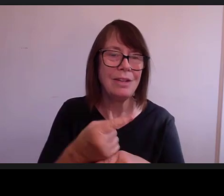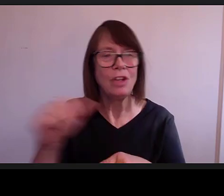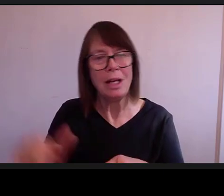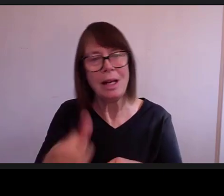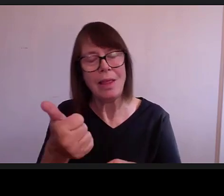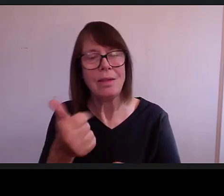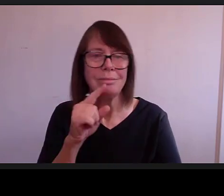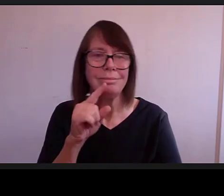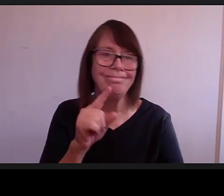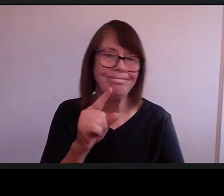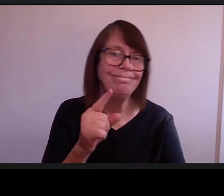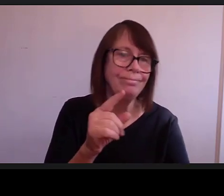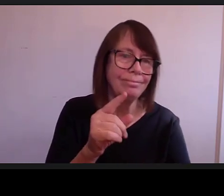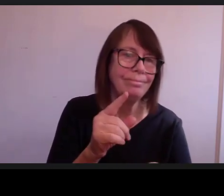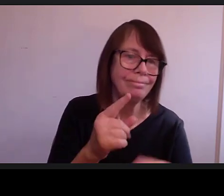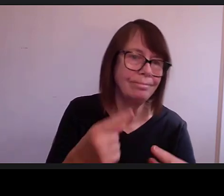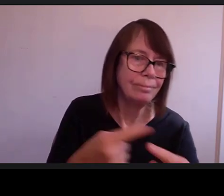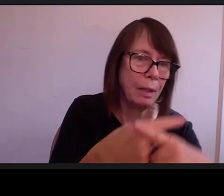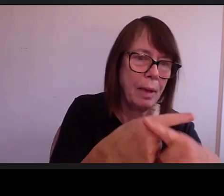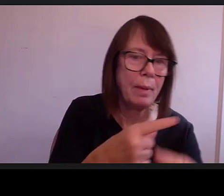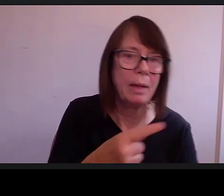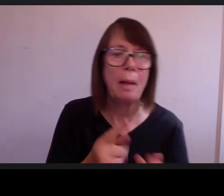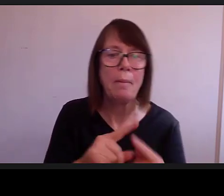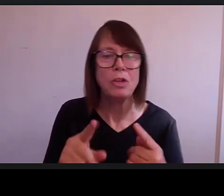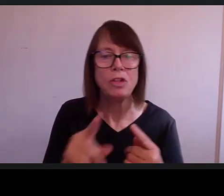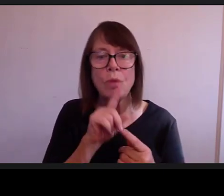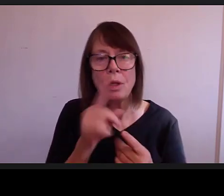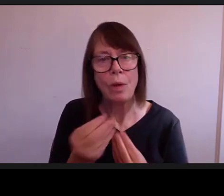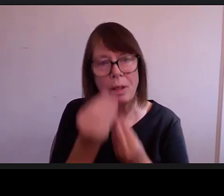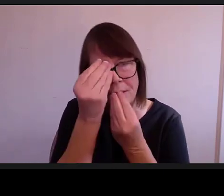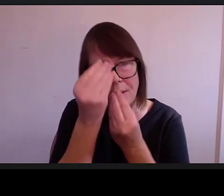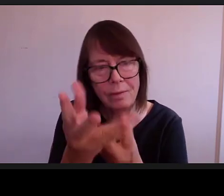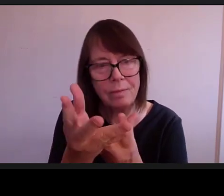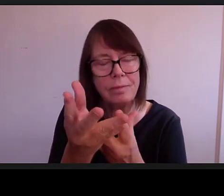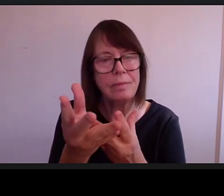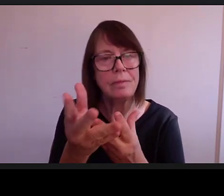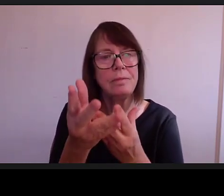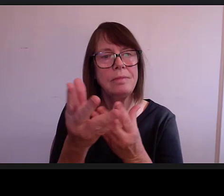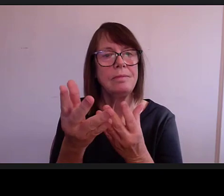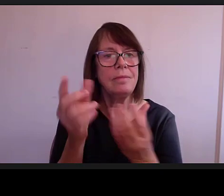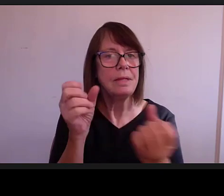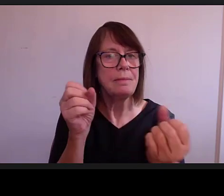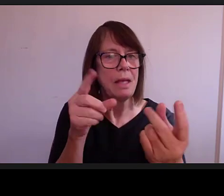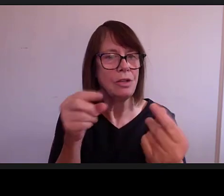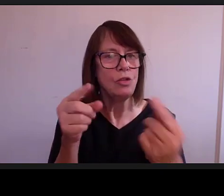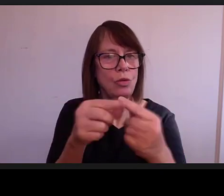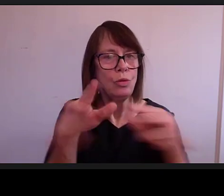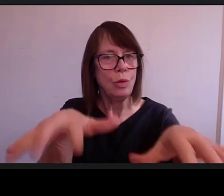but really wanted to impart her messages with this audience today.